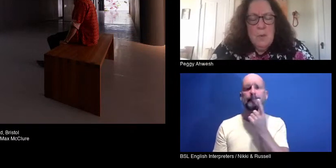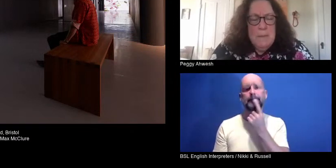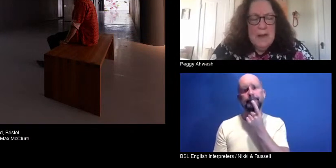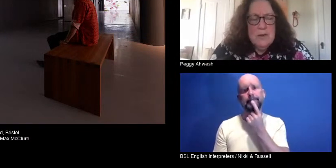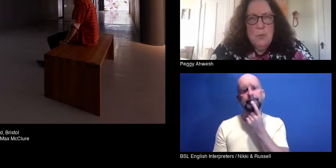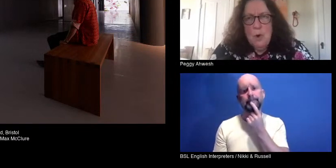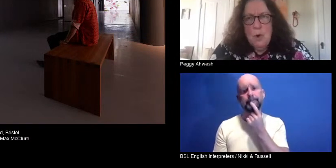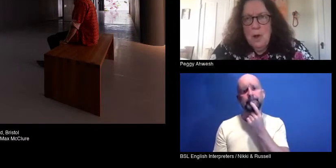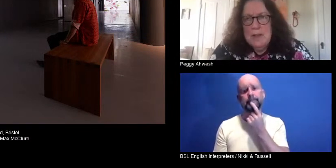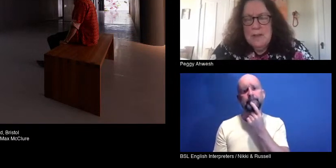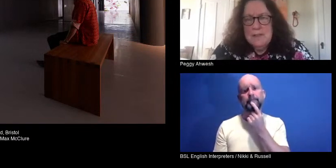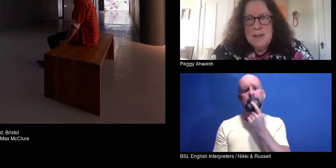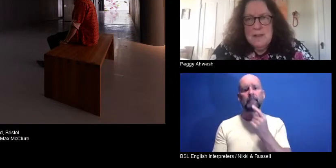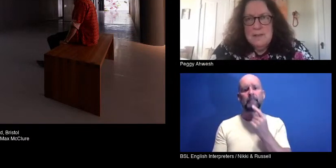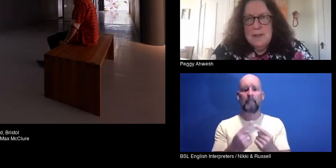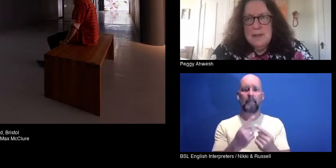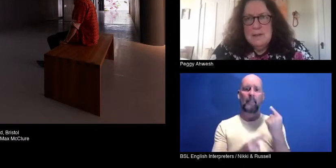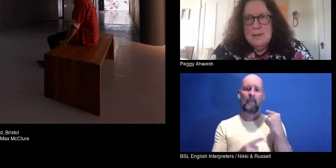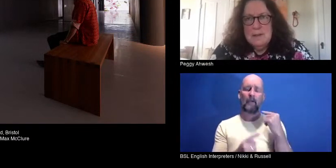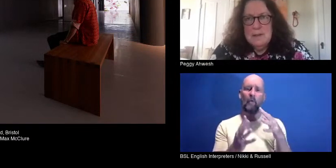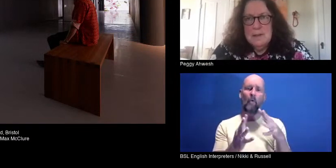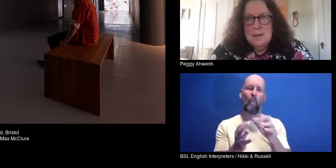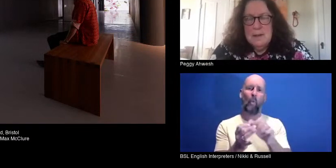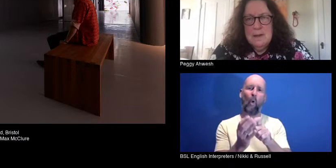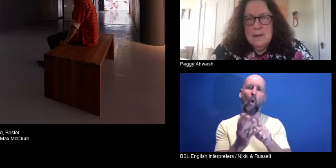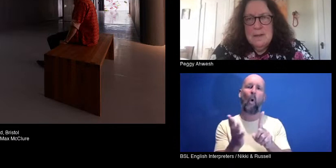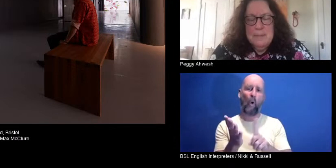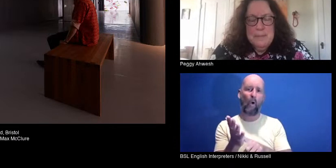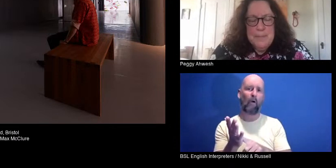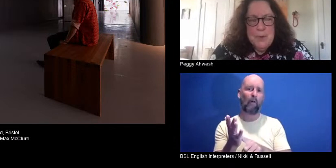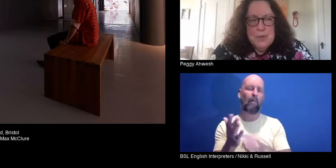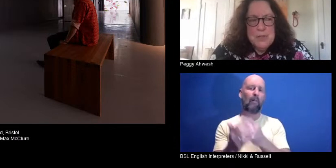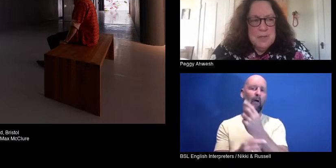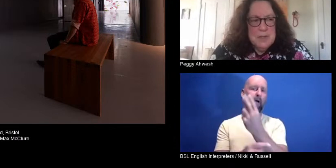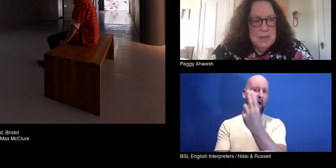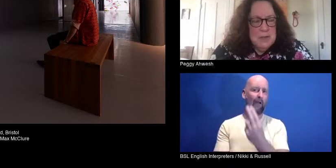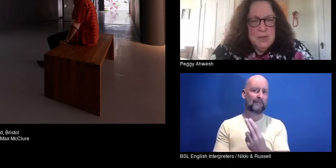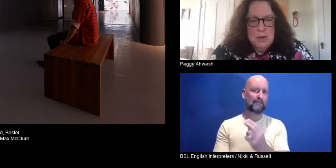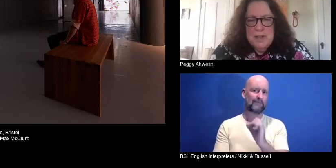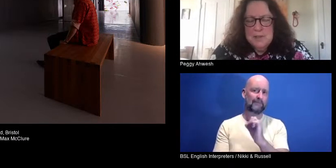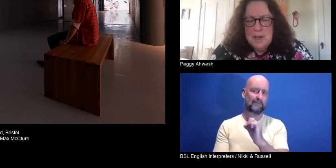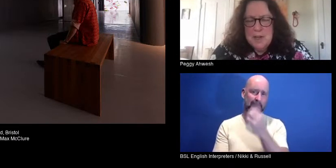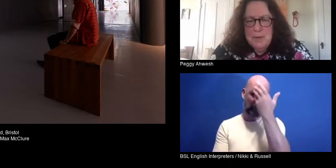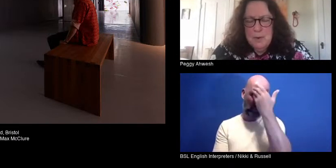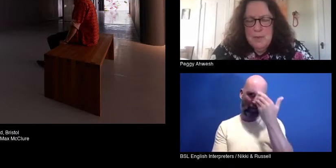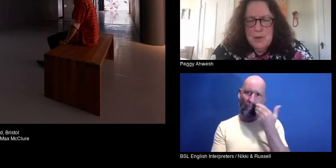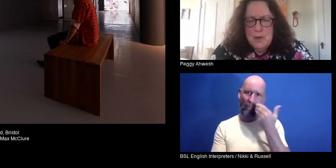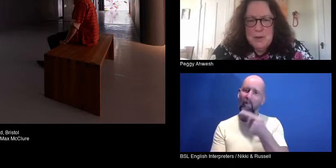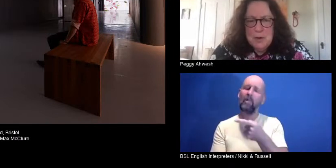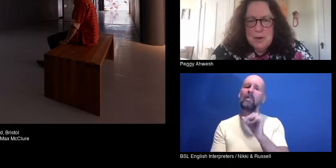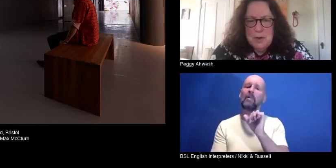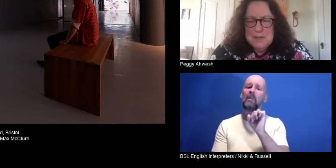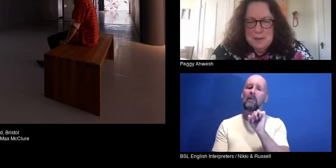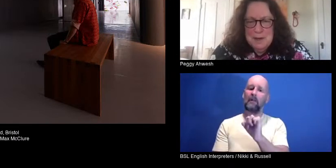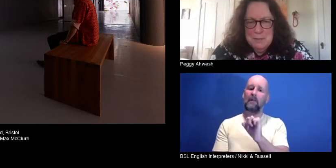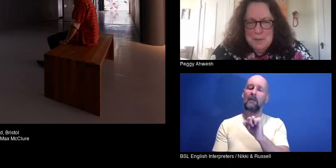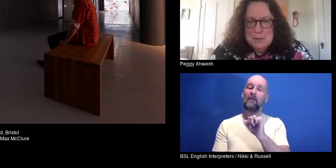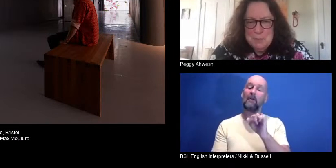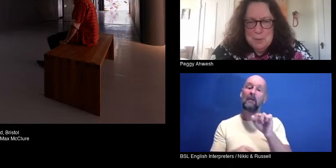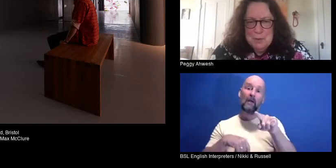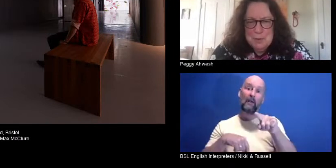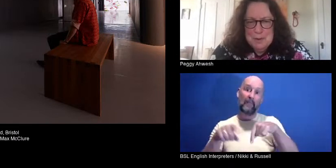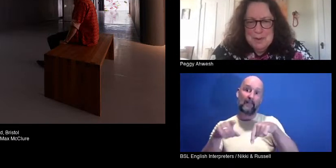Well, in a way, back to Warhol, in a sense that the person shooting is kind of, or the director is